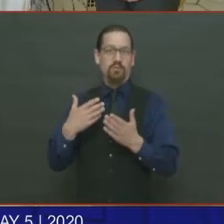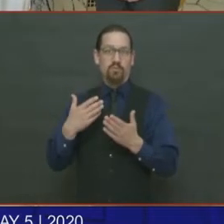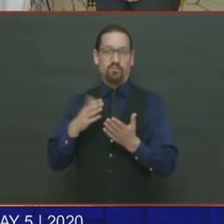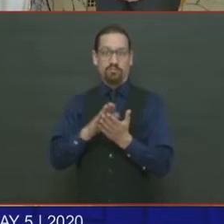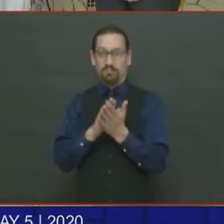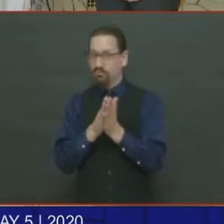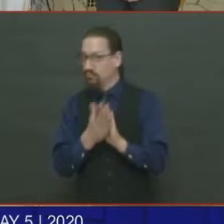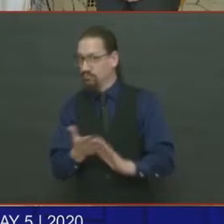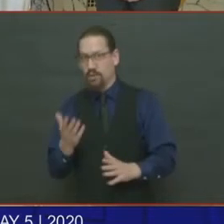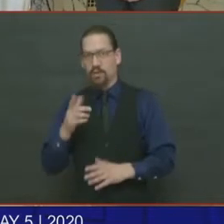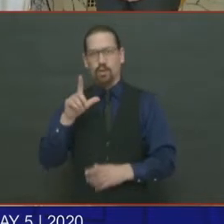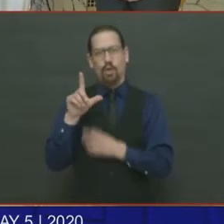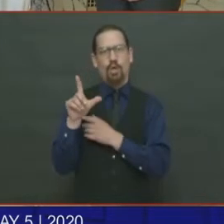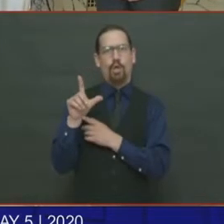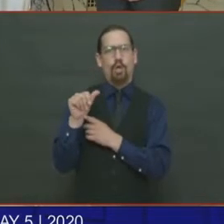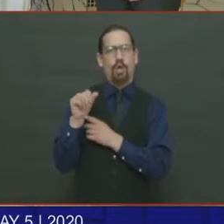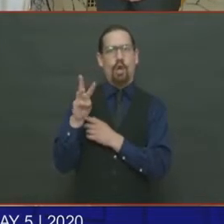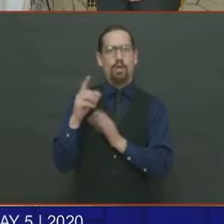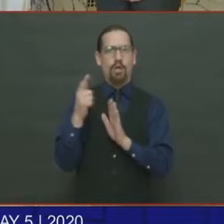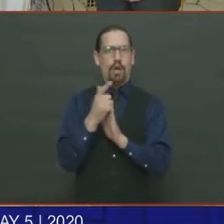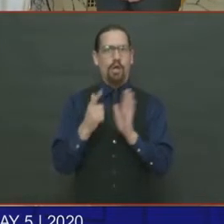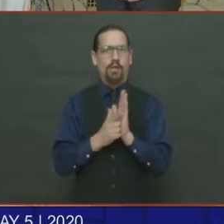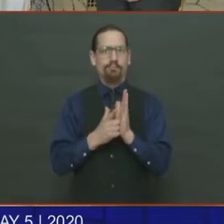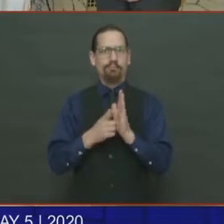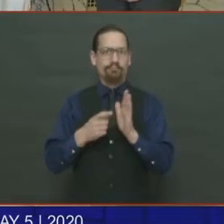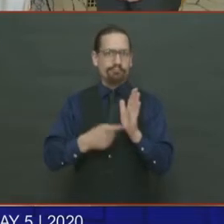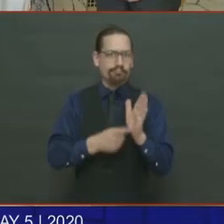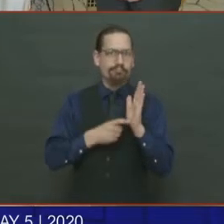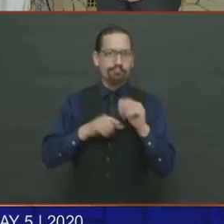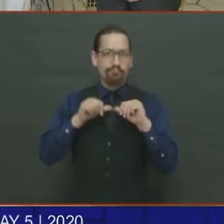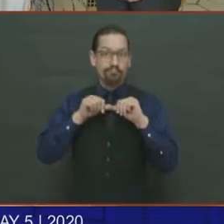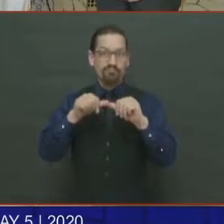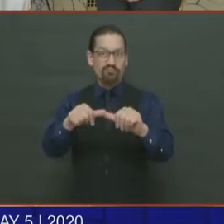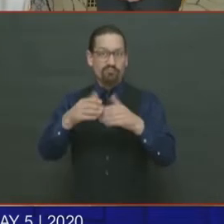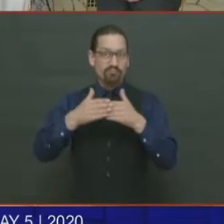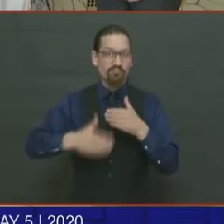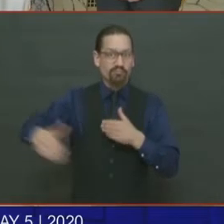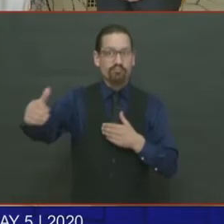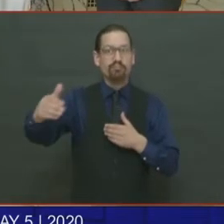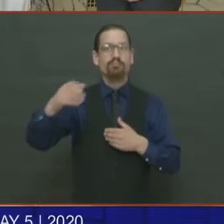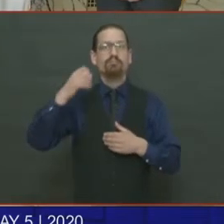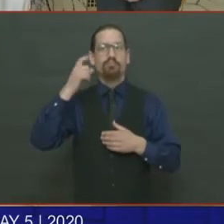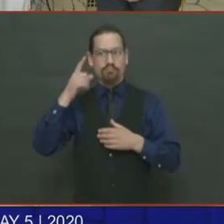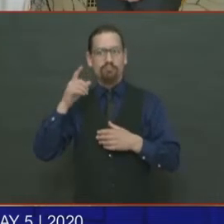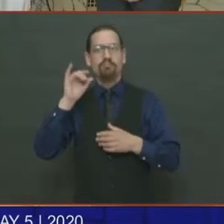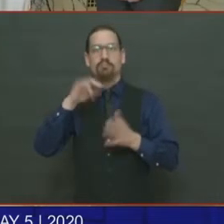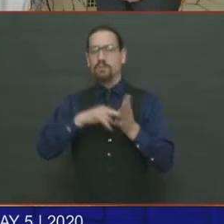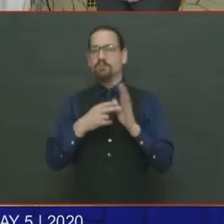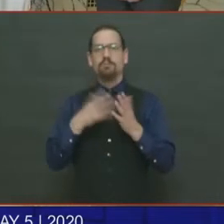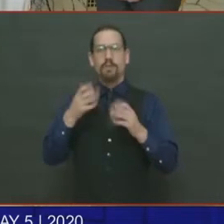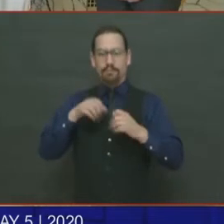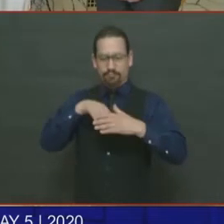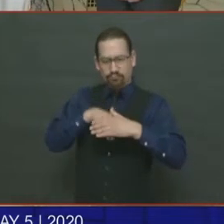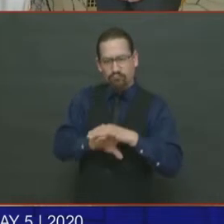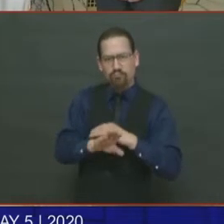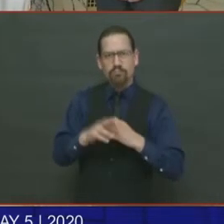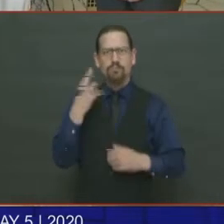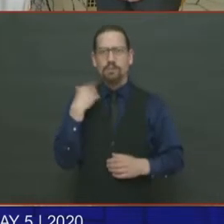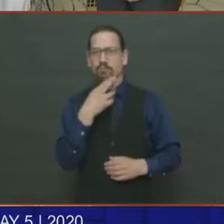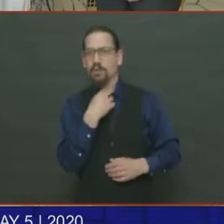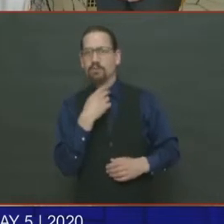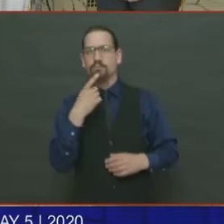making sure people don't come to work sick may be a requirement. Whether you do that by taking